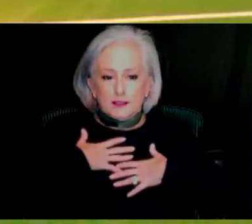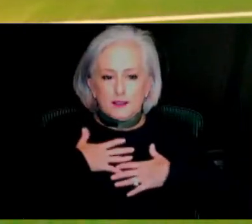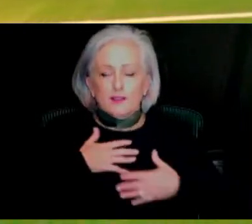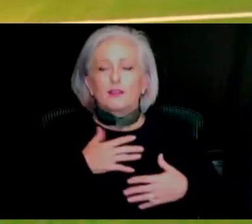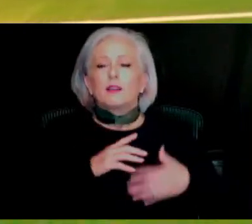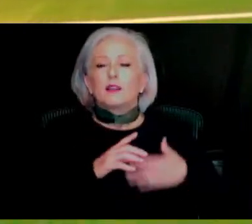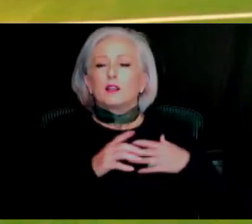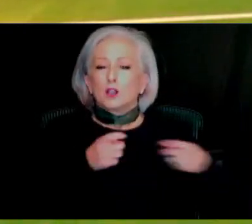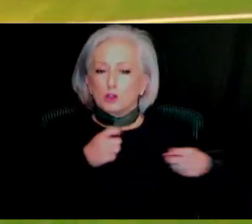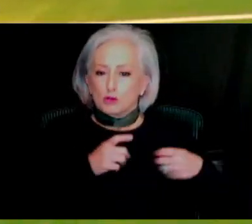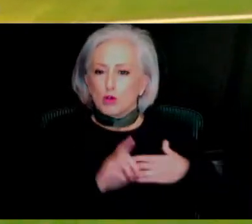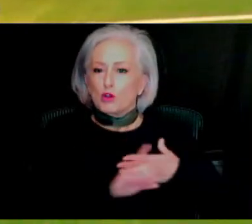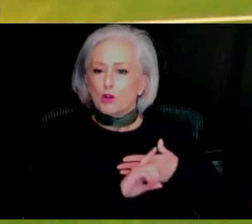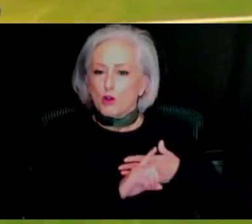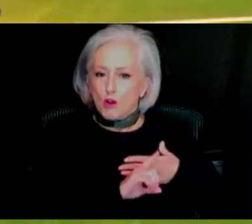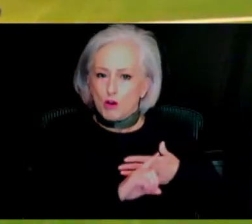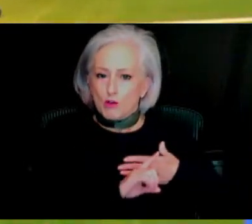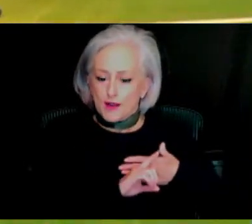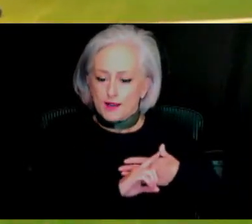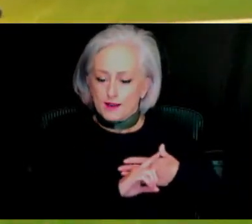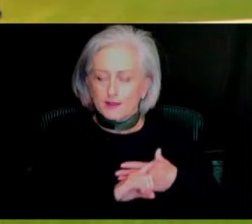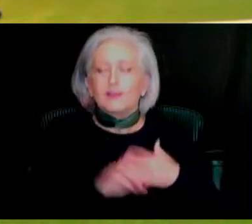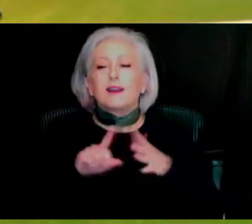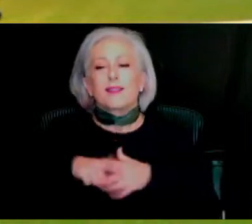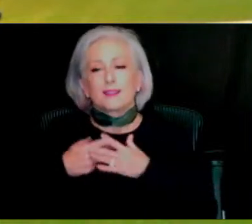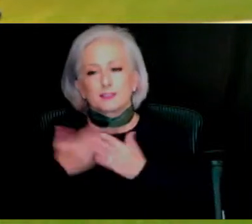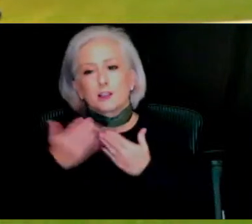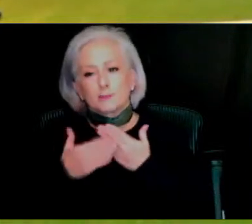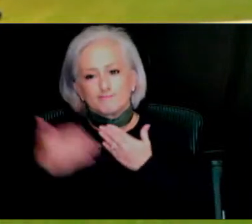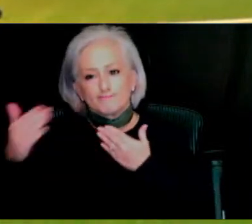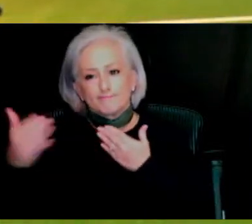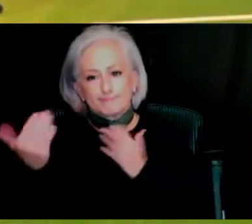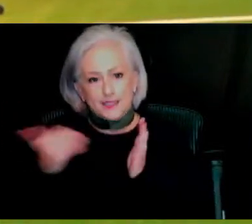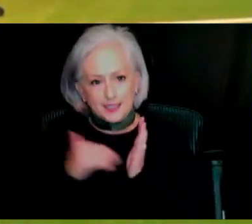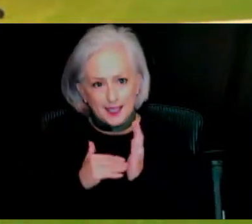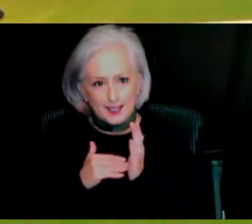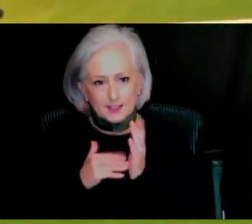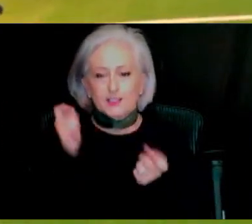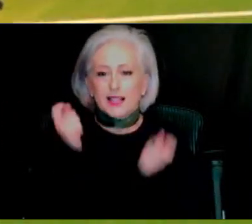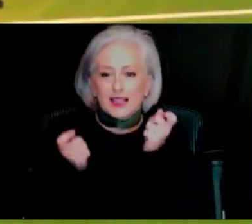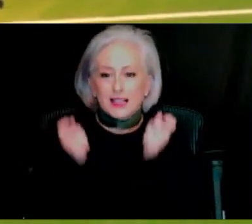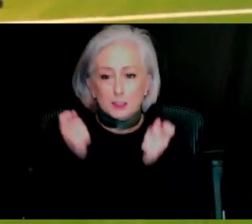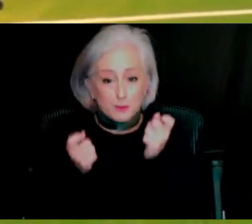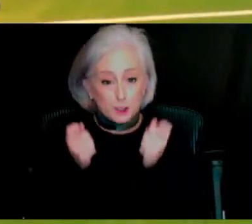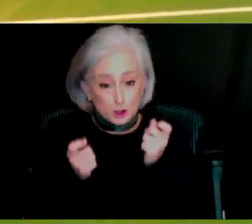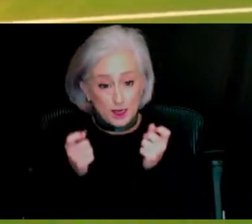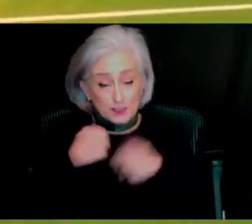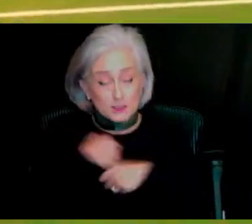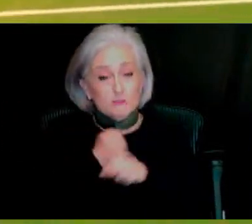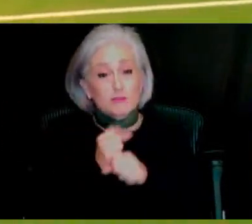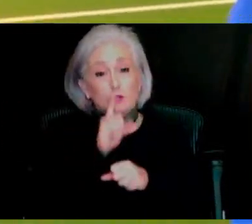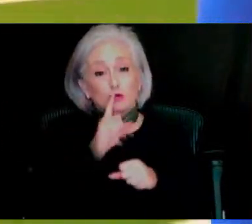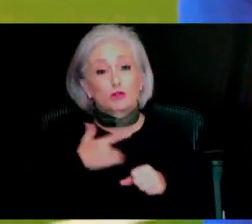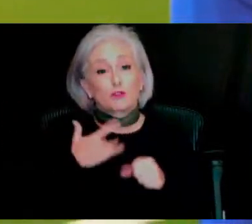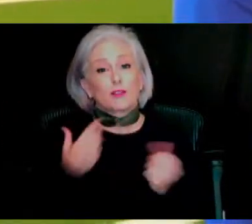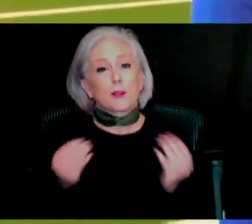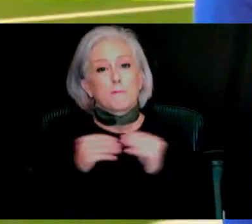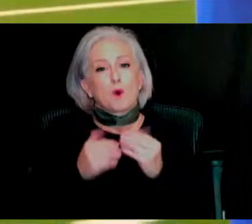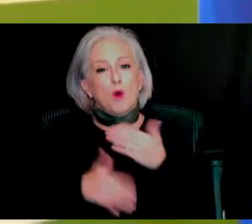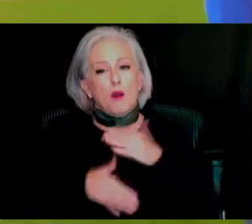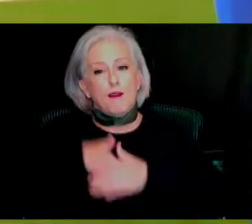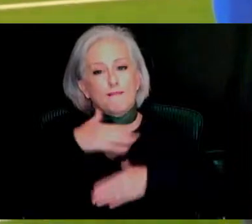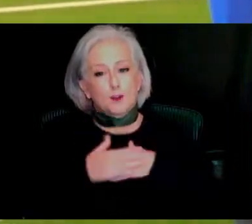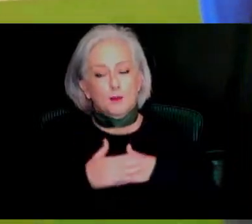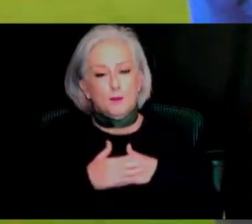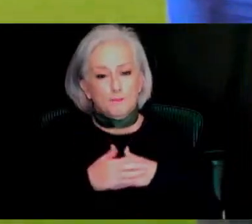it's absolutely safe to wear a mask, but just maybe making small modified changes so that it feels more comfortable when you're wearing the mask. To button things up, I want